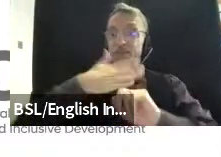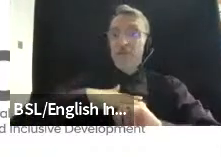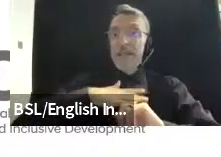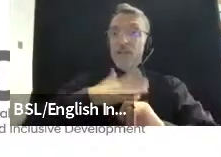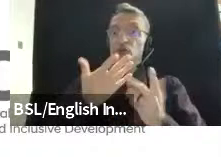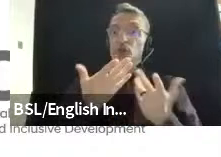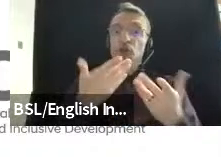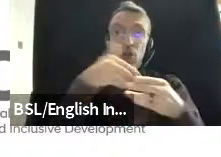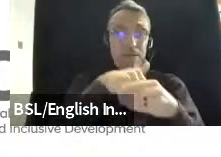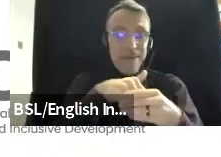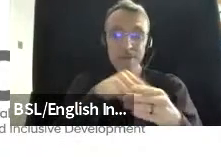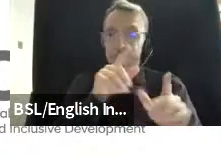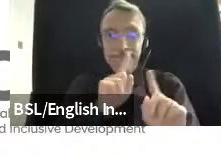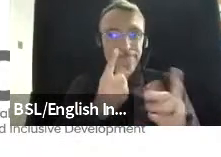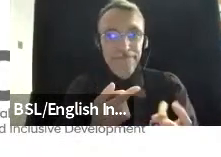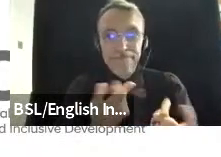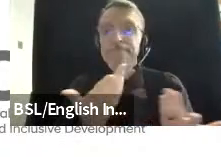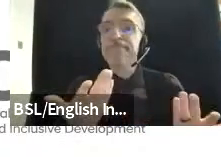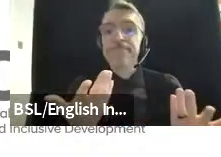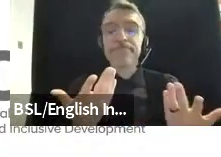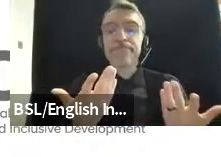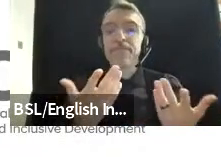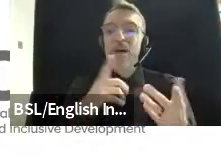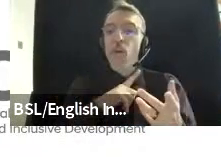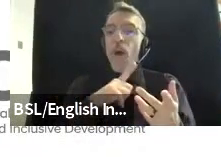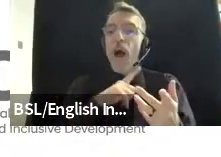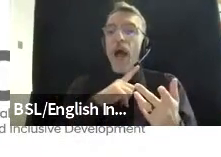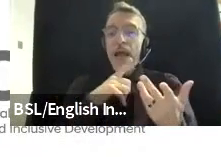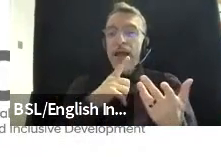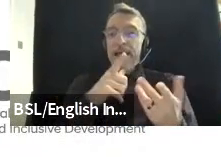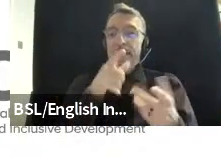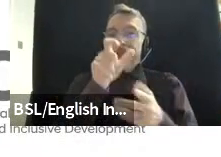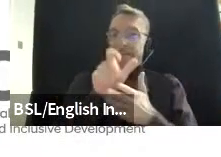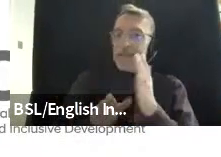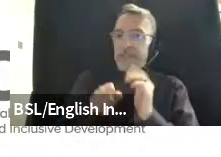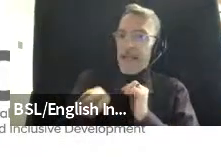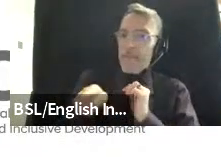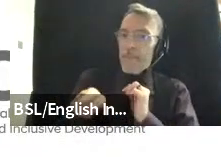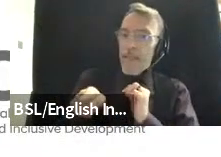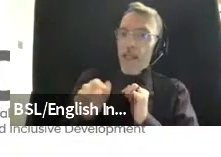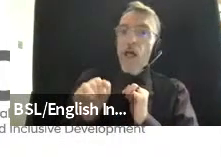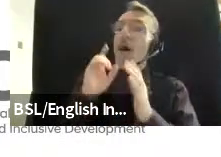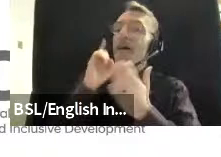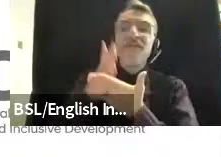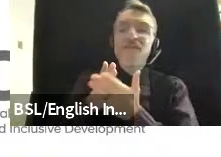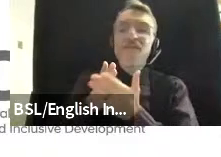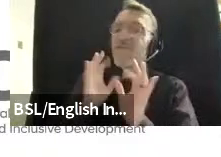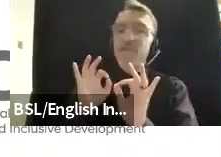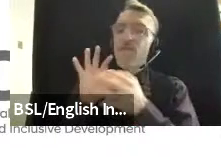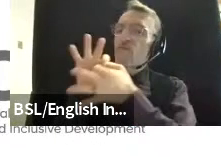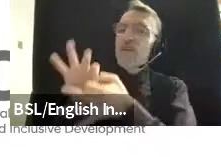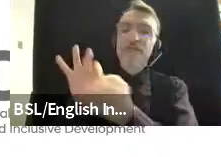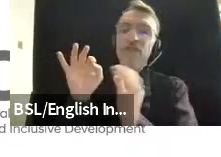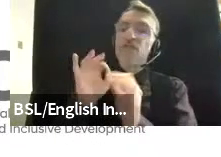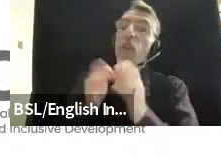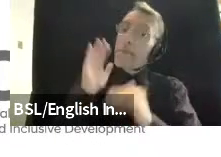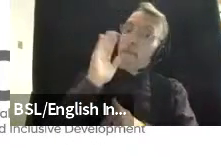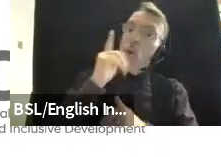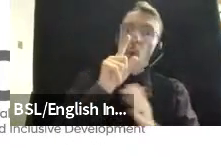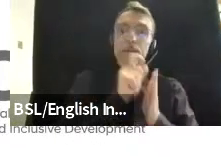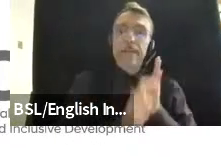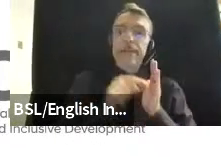inclusion tended to be in relation to participants' disability rather than their religious affiliation, except